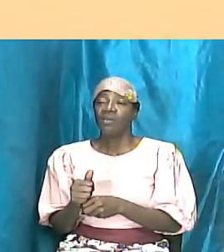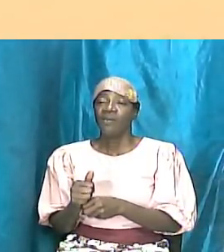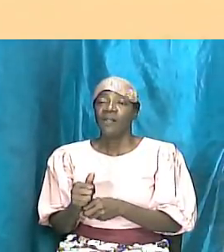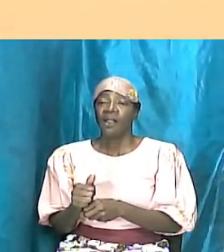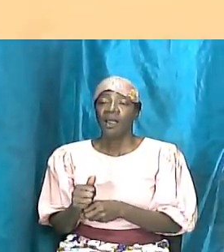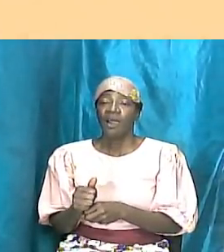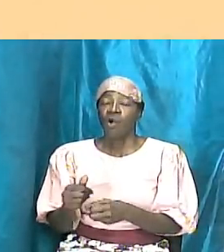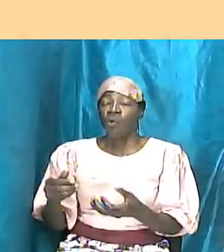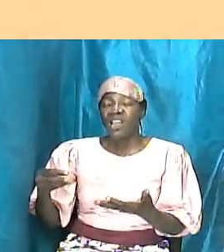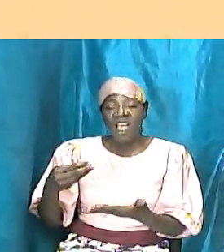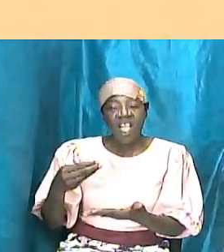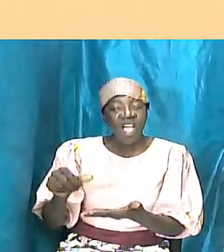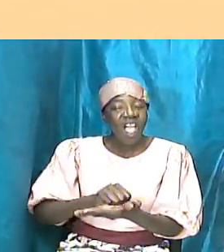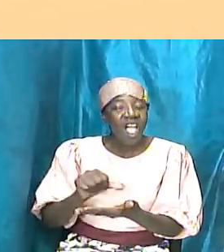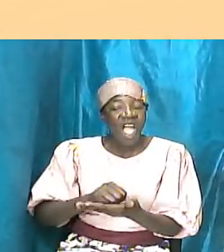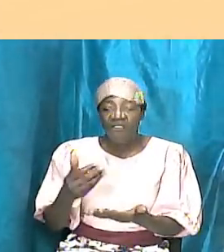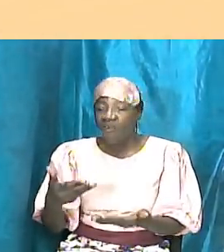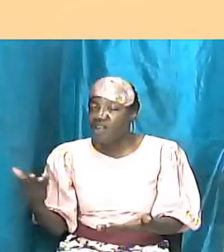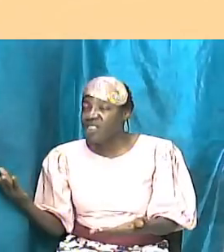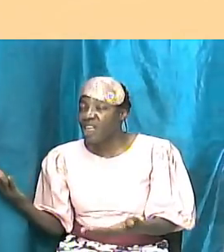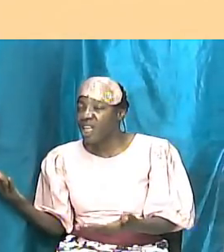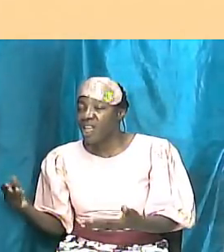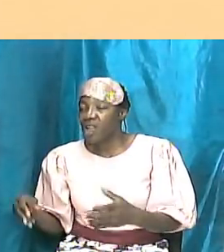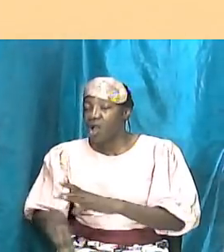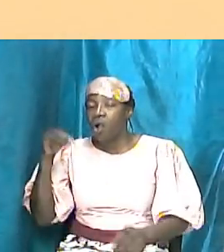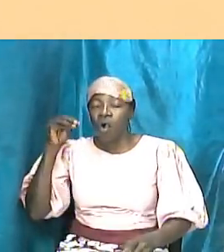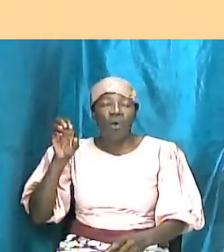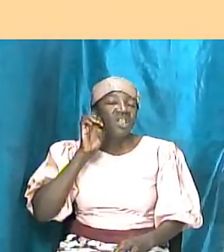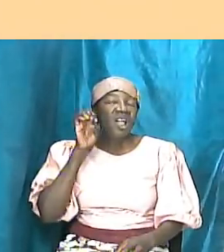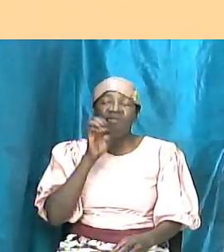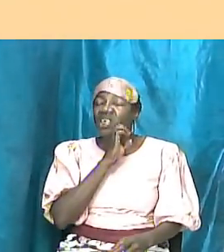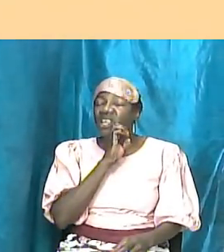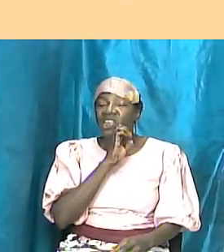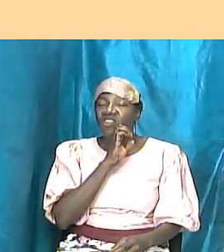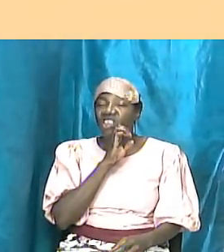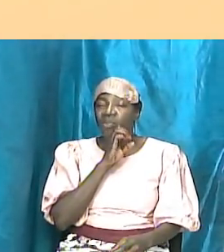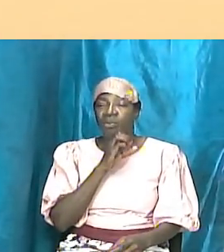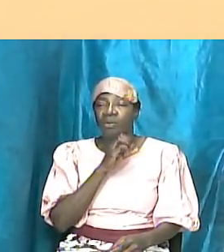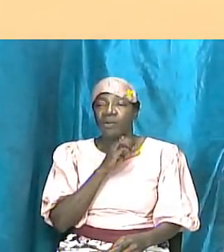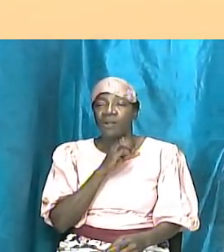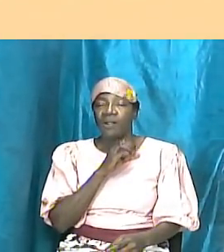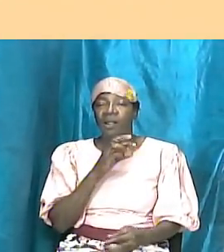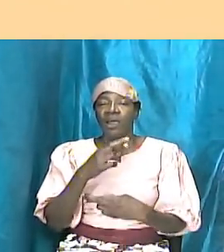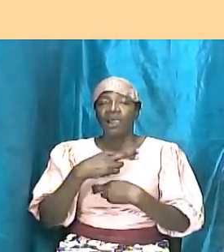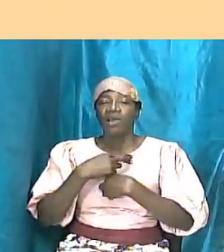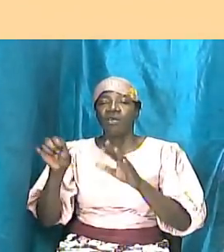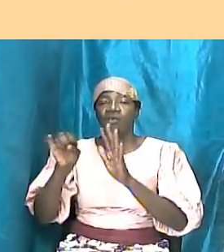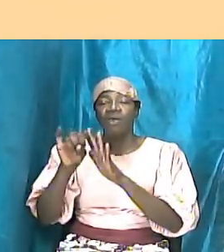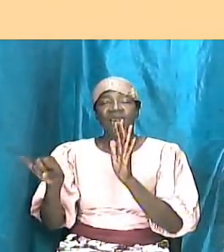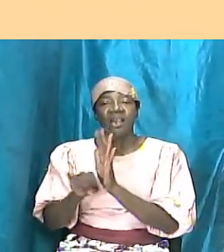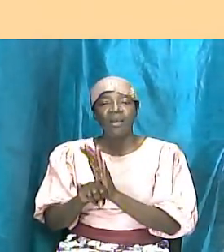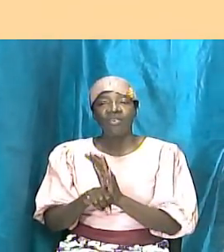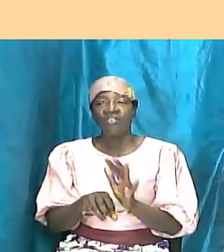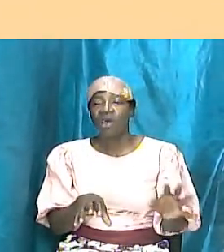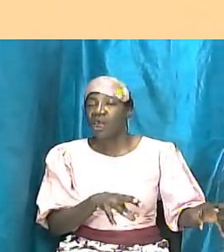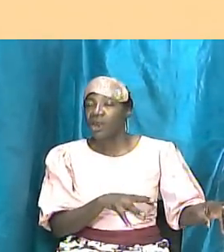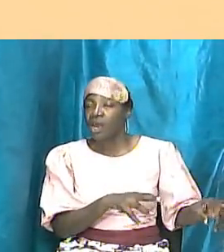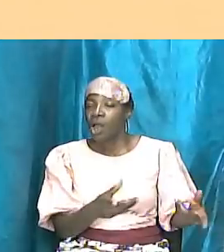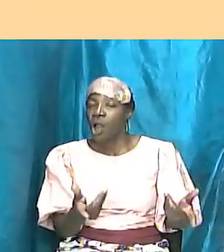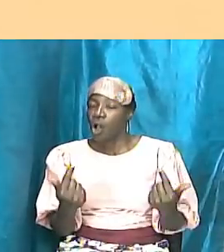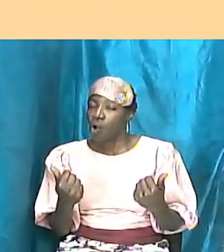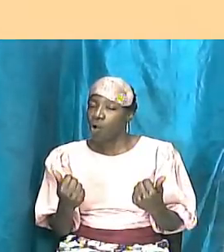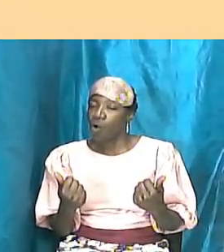now out of Egypt once and for all. Redemption came,